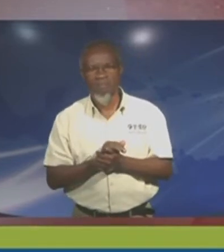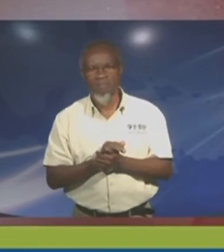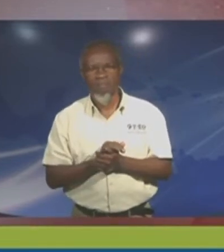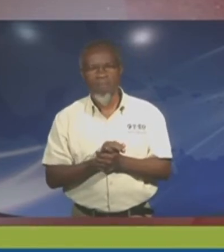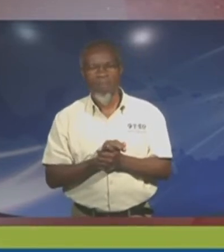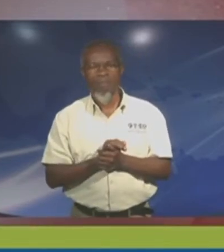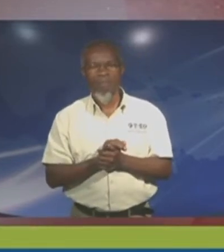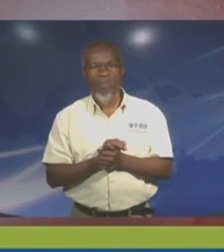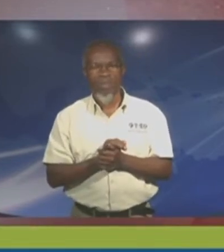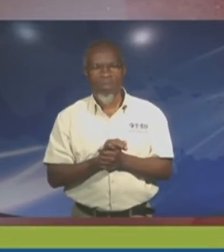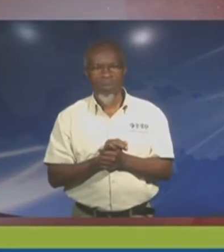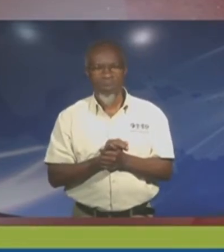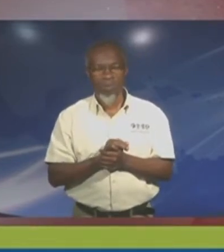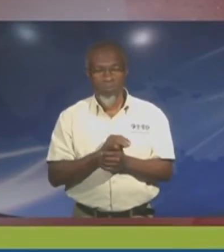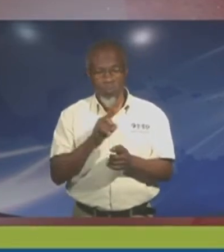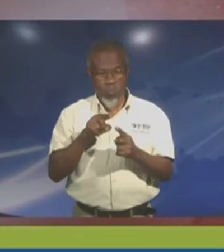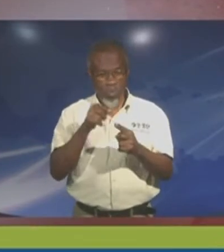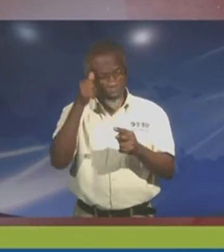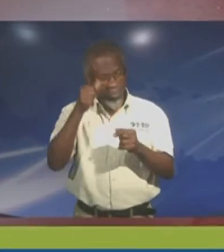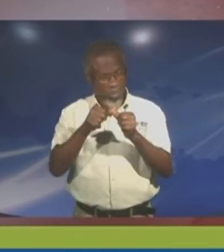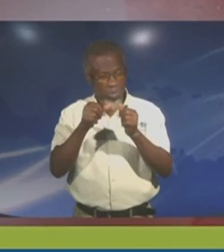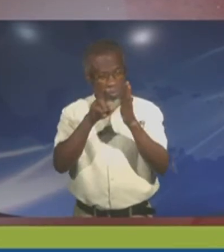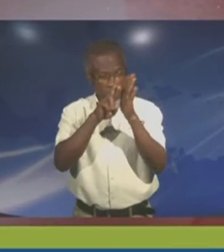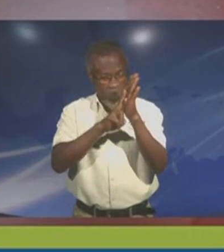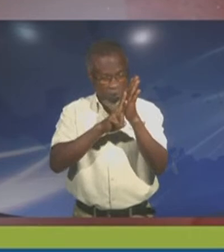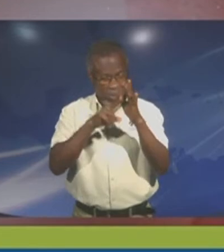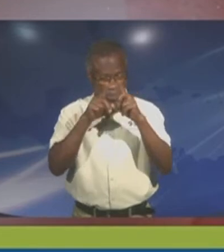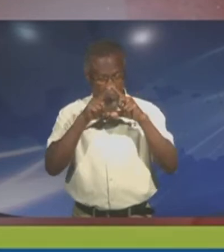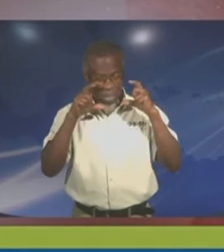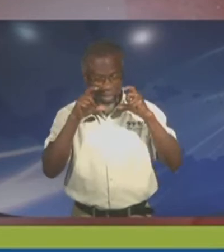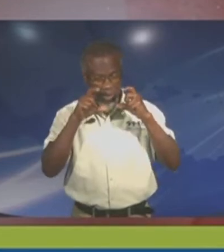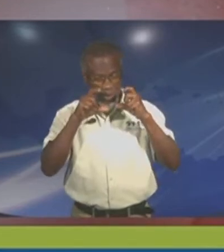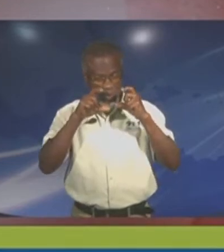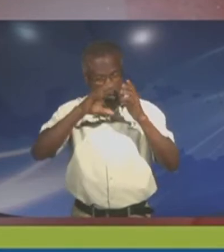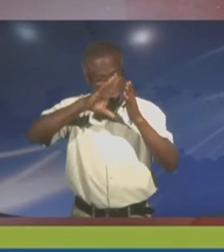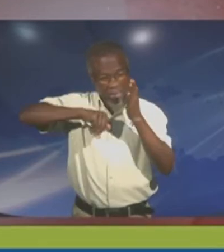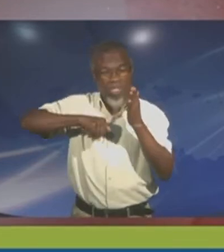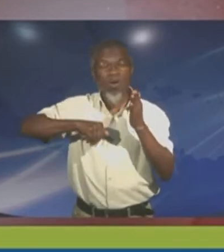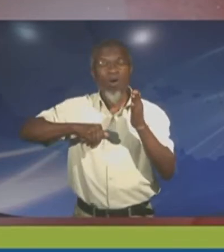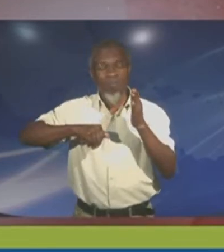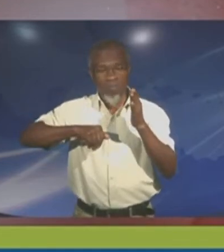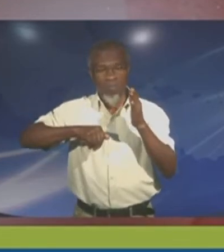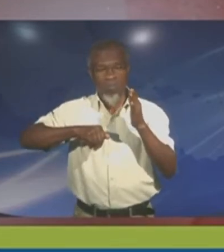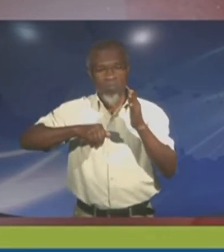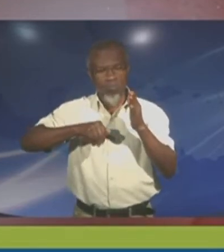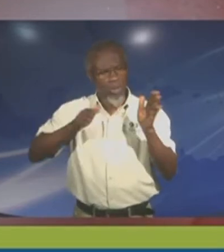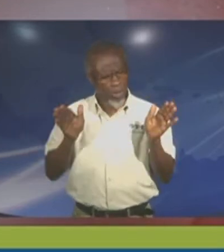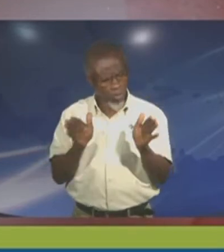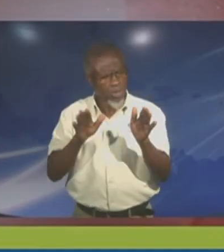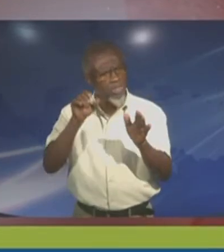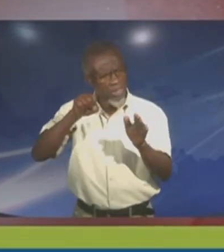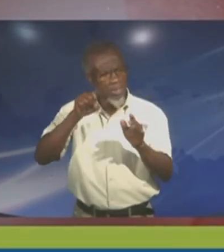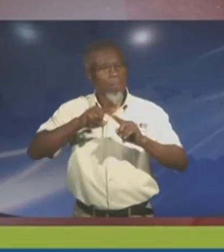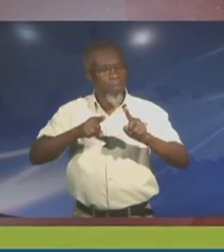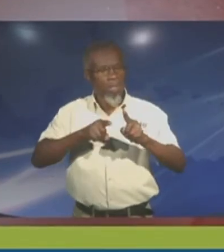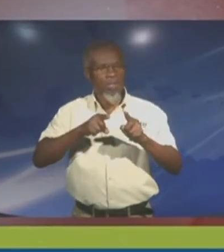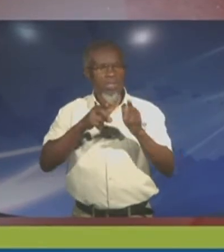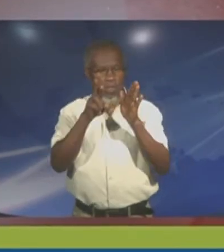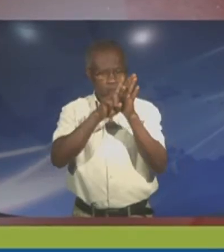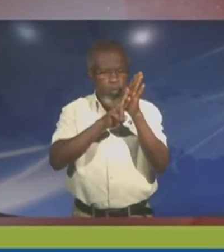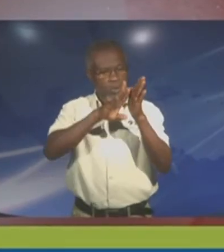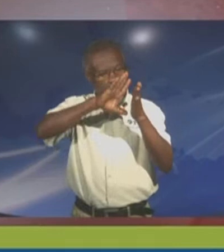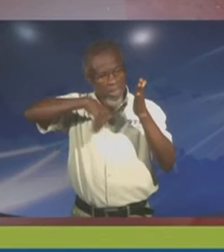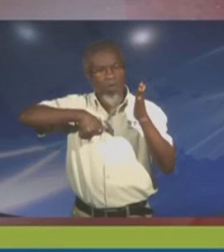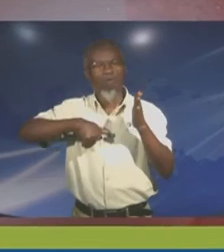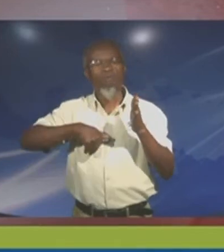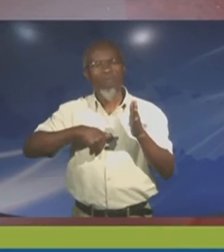we removed that mandate for mask wearing, although the recommendation remains. The increased movement during that July-August